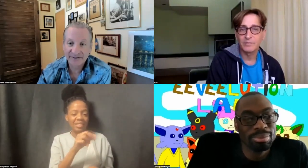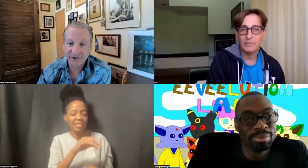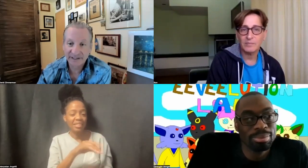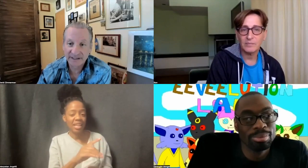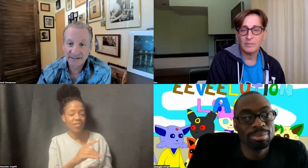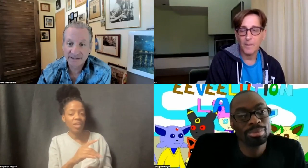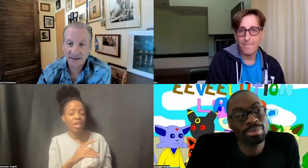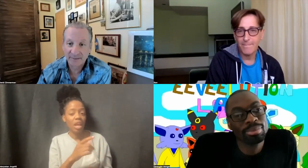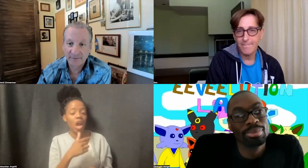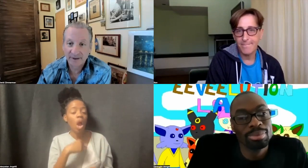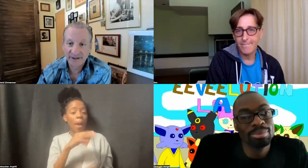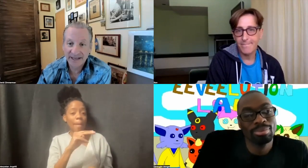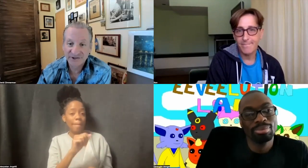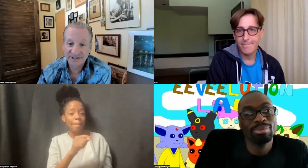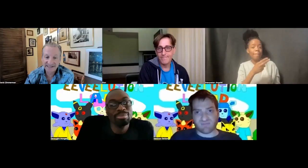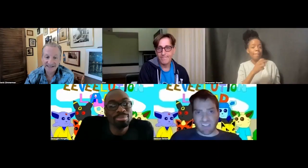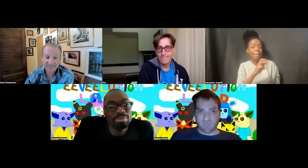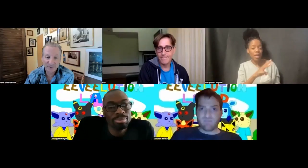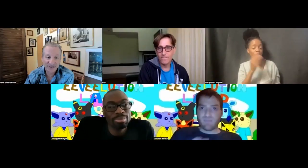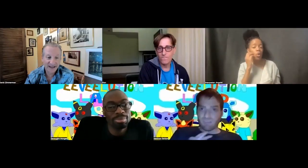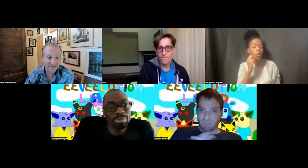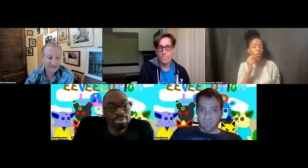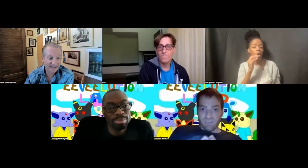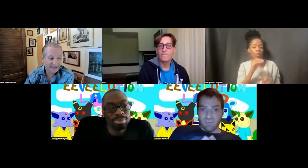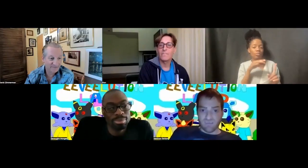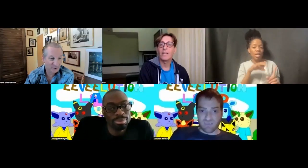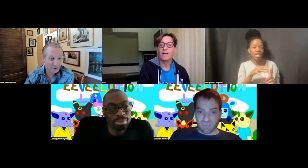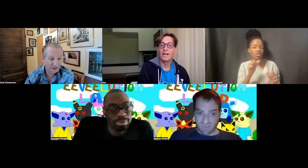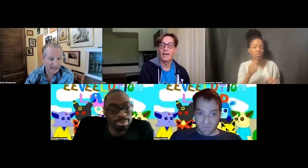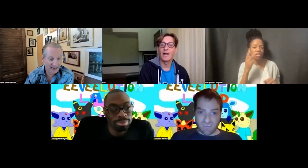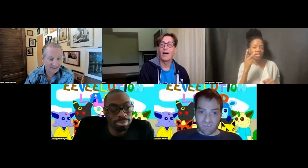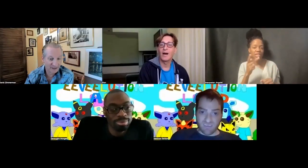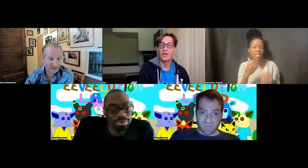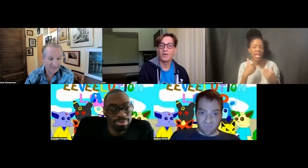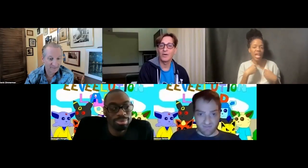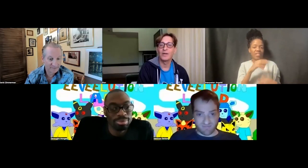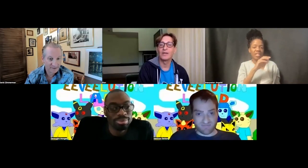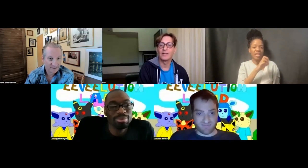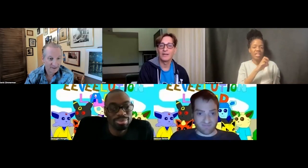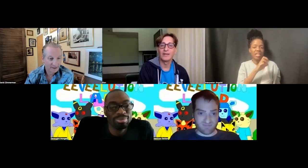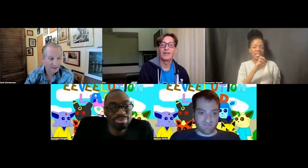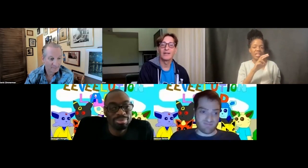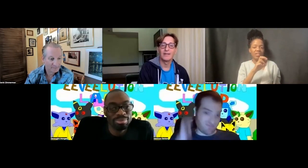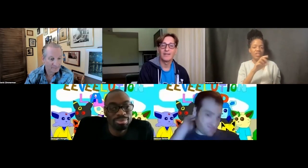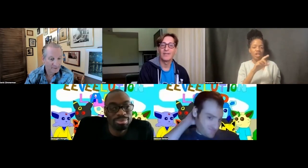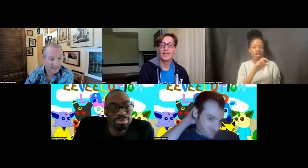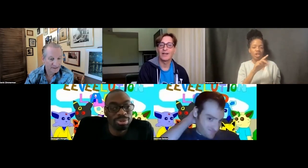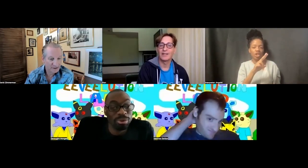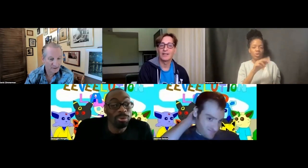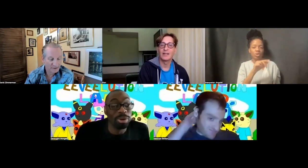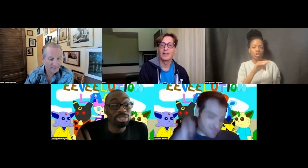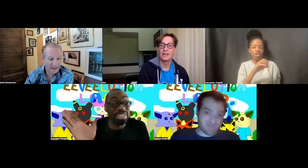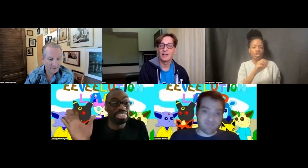on Matthew, because as you can see, they both have the Evolution Land. Oh, cool. Them.